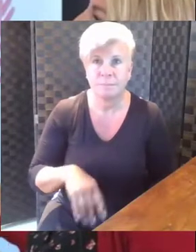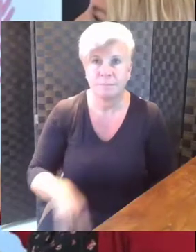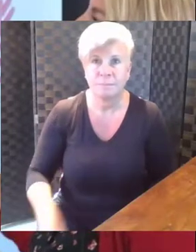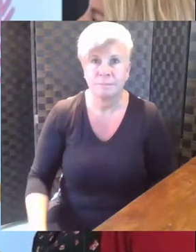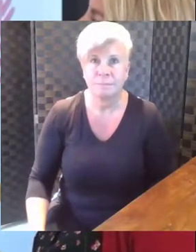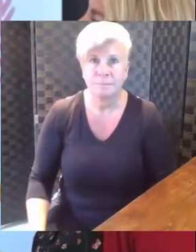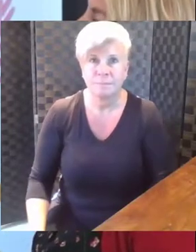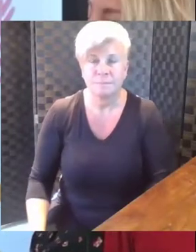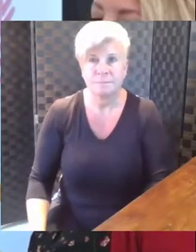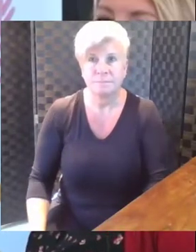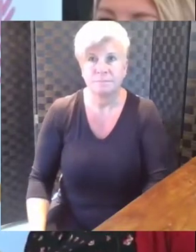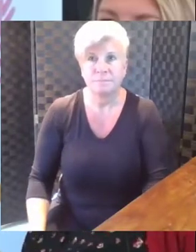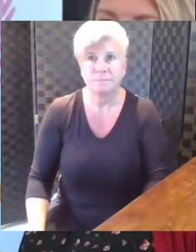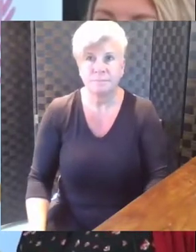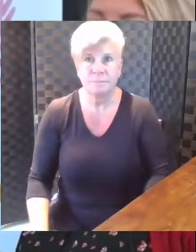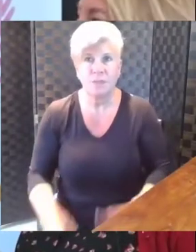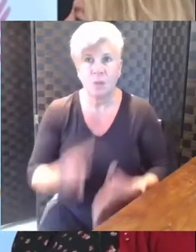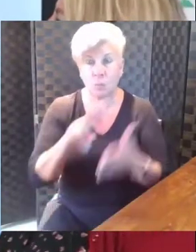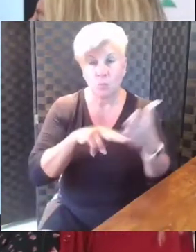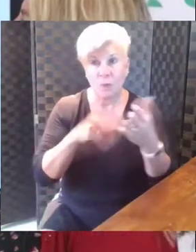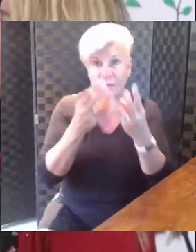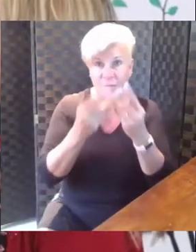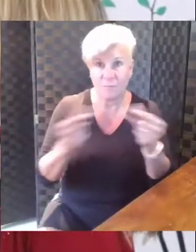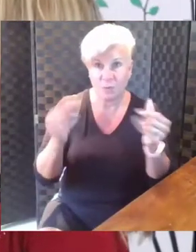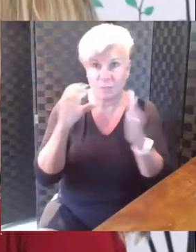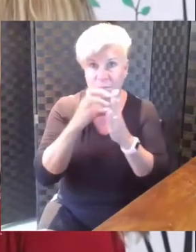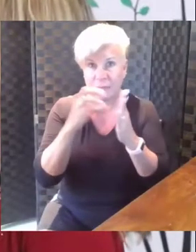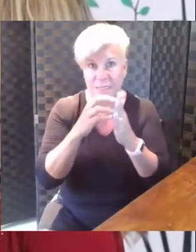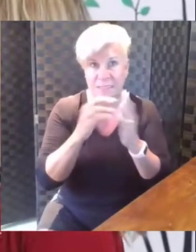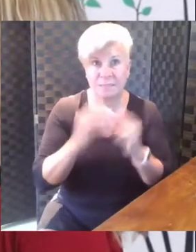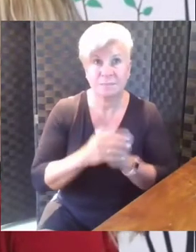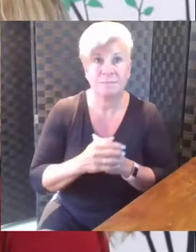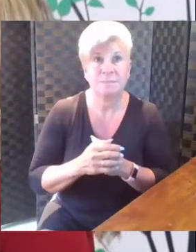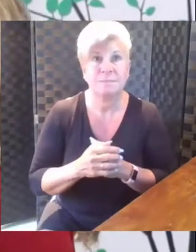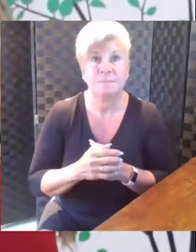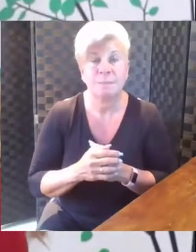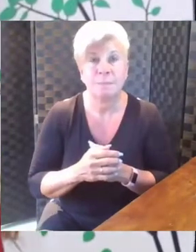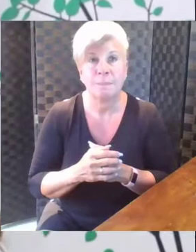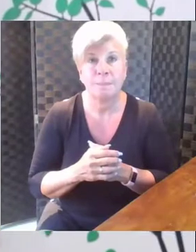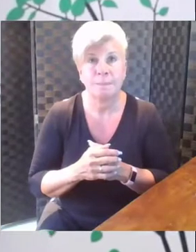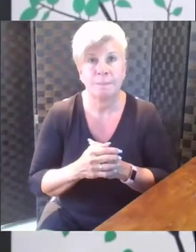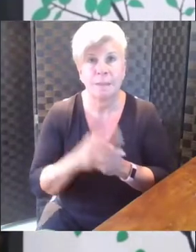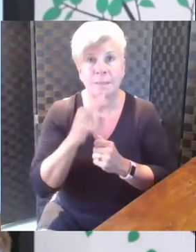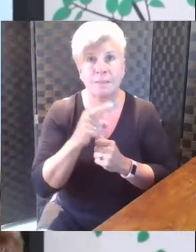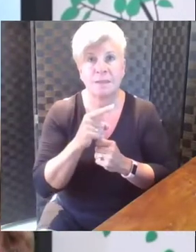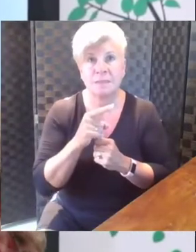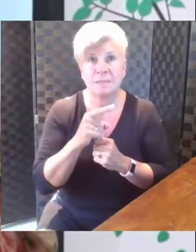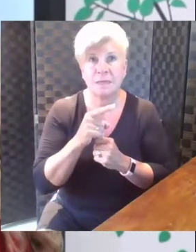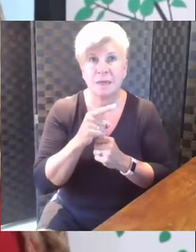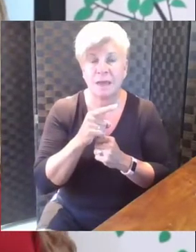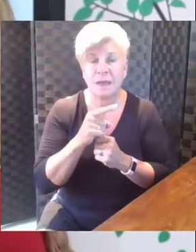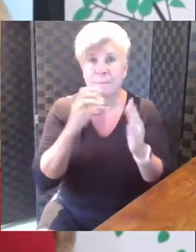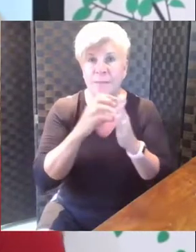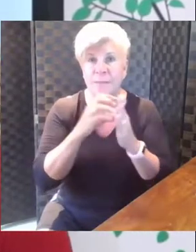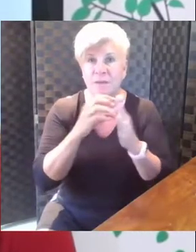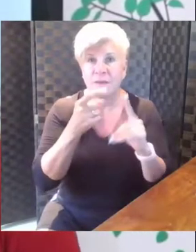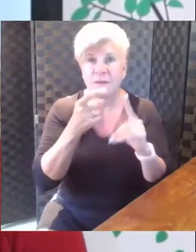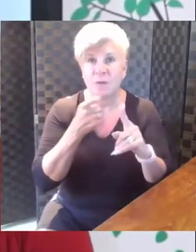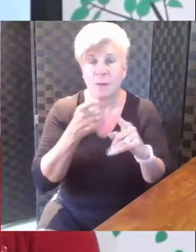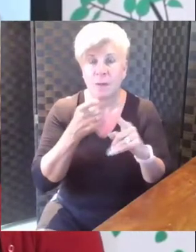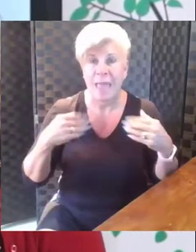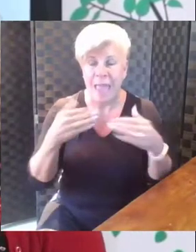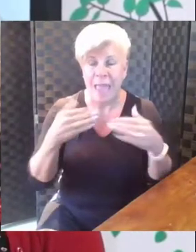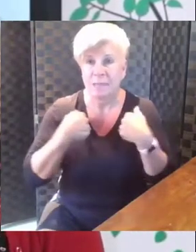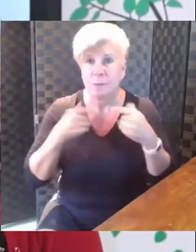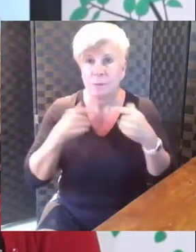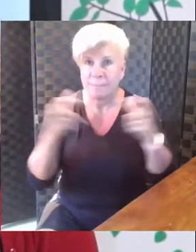So let's look at our fluency passage for the day. This is an excerpt from Animals Big and